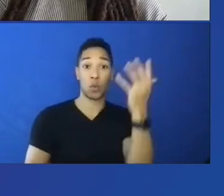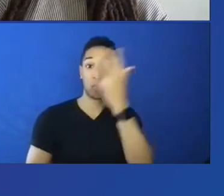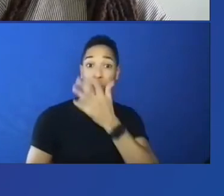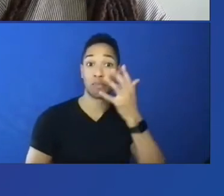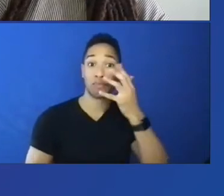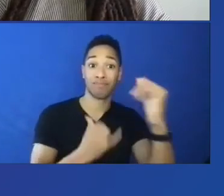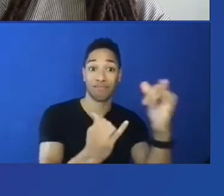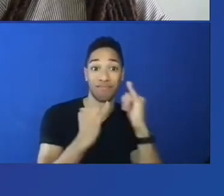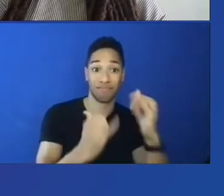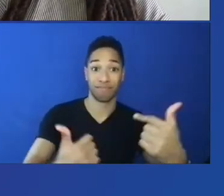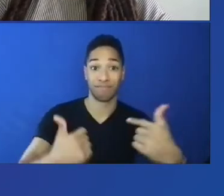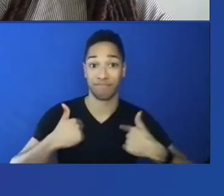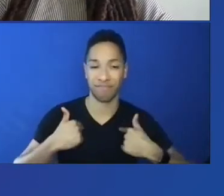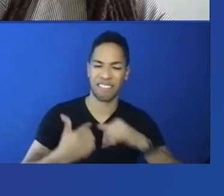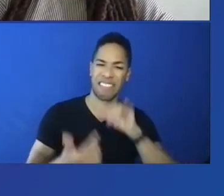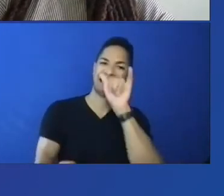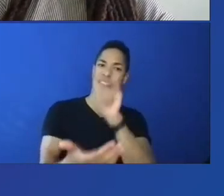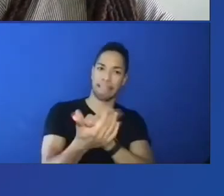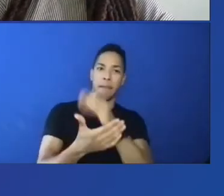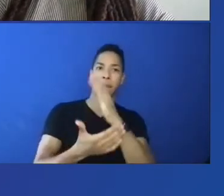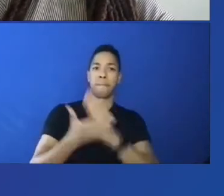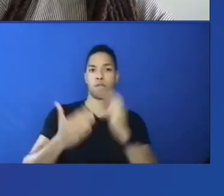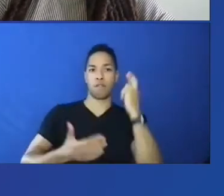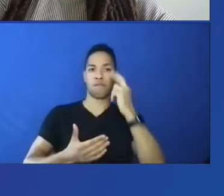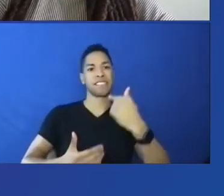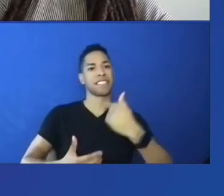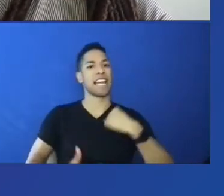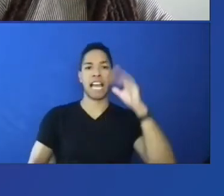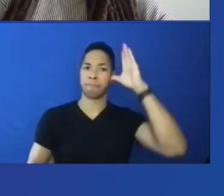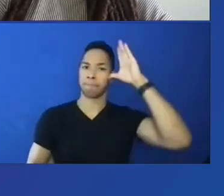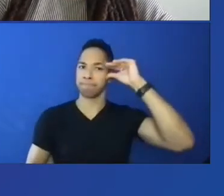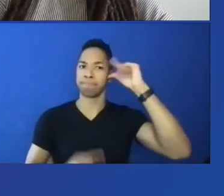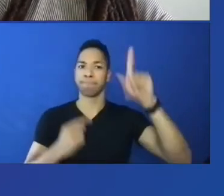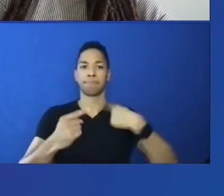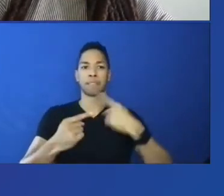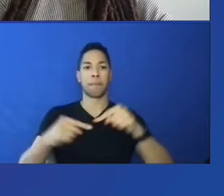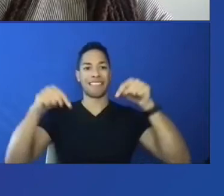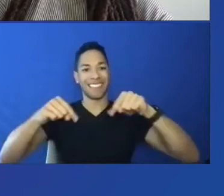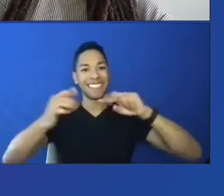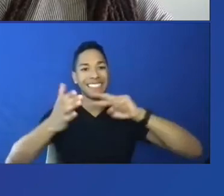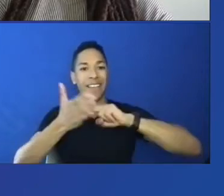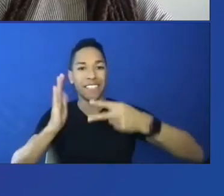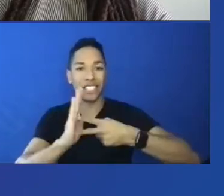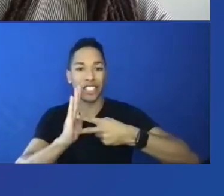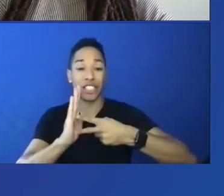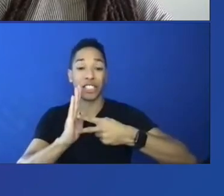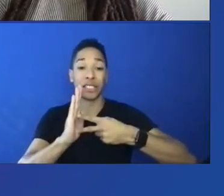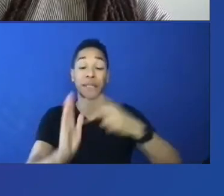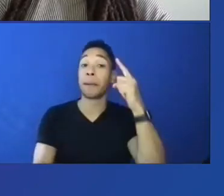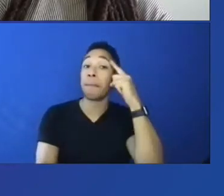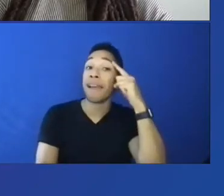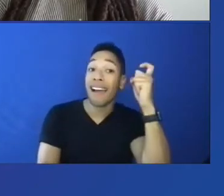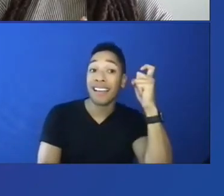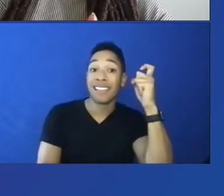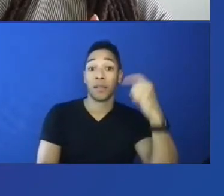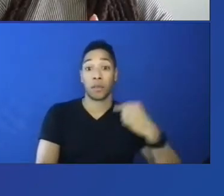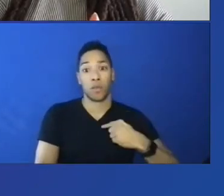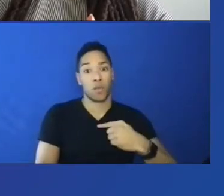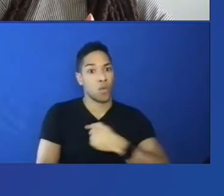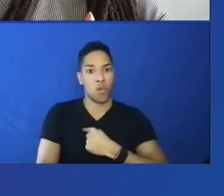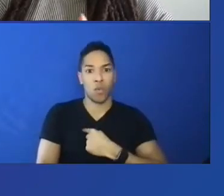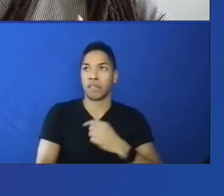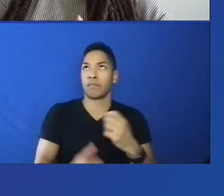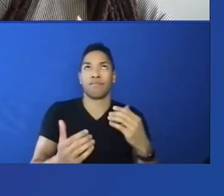think that's part of the reason that I'm so adamant about this definition, is because we are